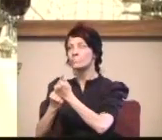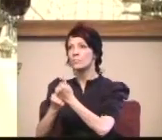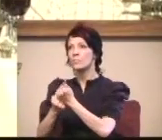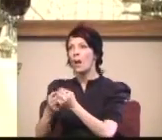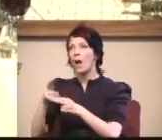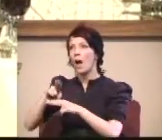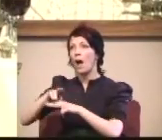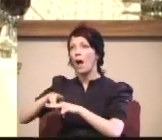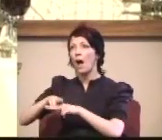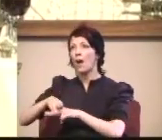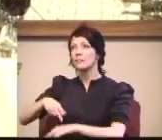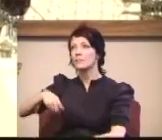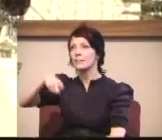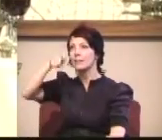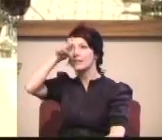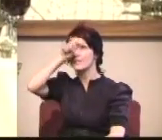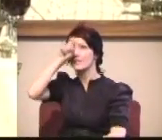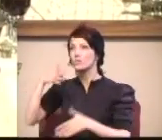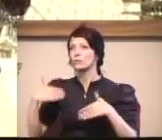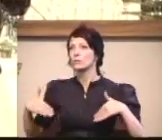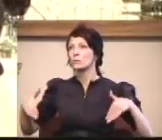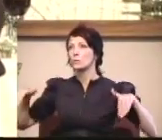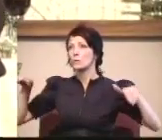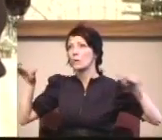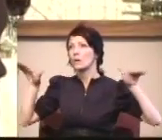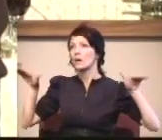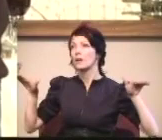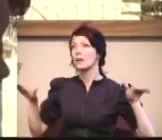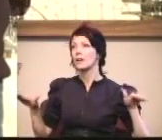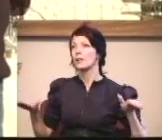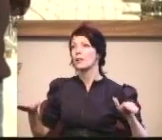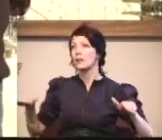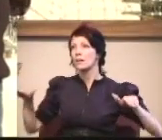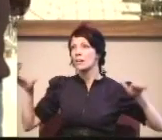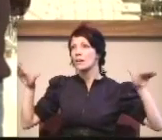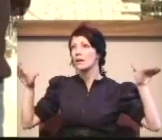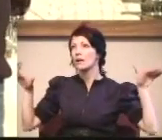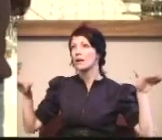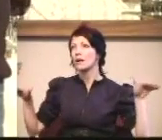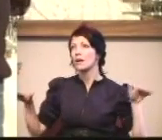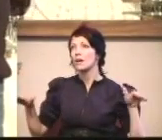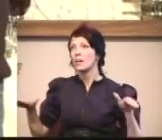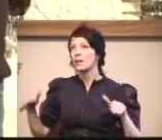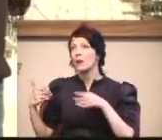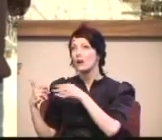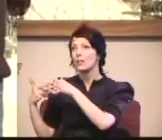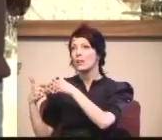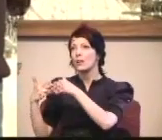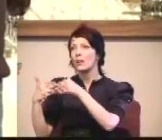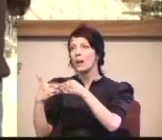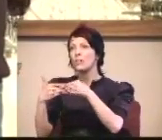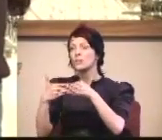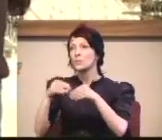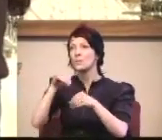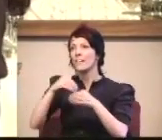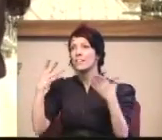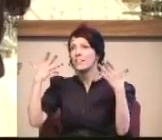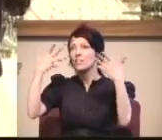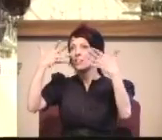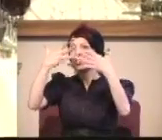eagle's wings. I'll hide you in the shadow of my